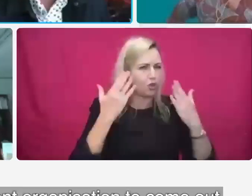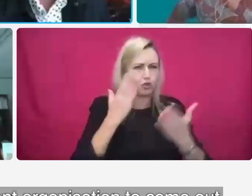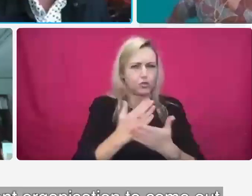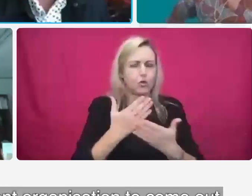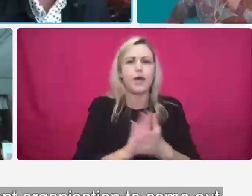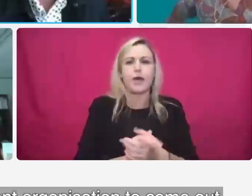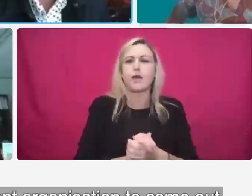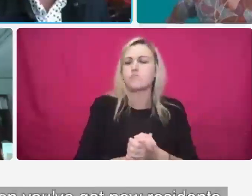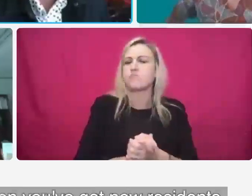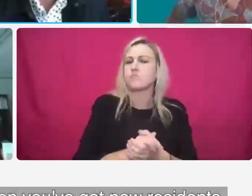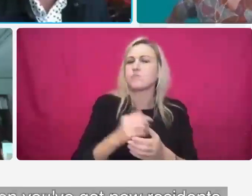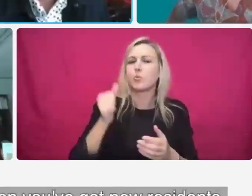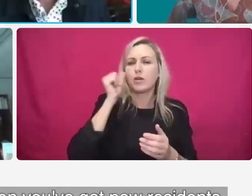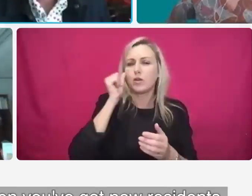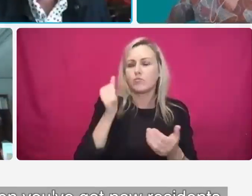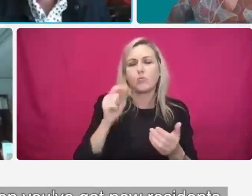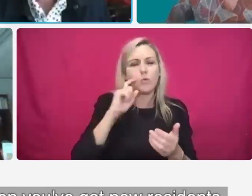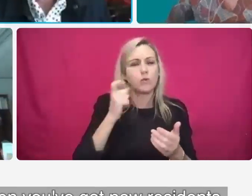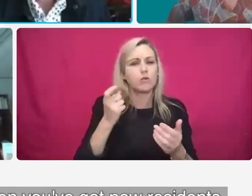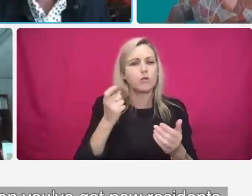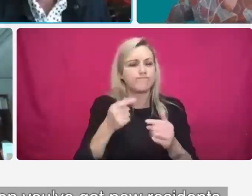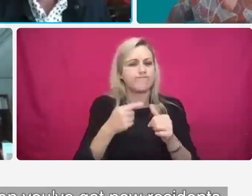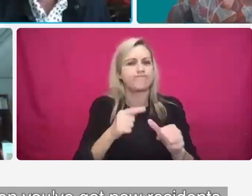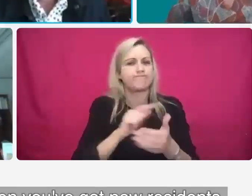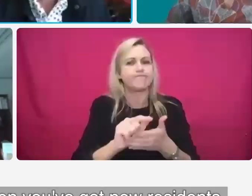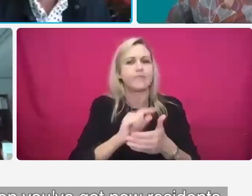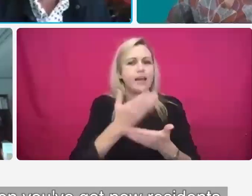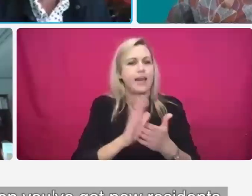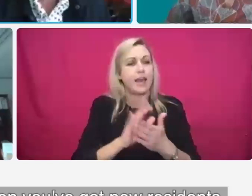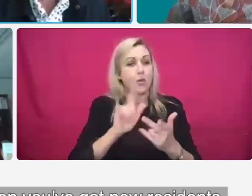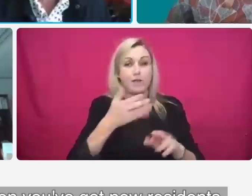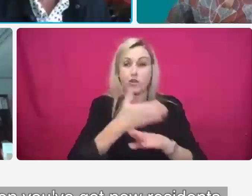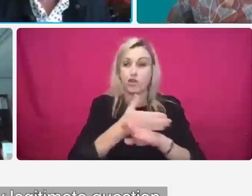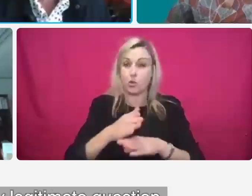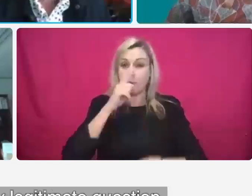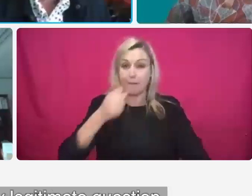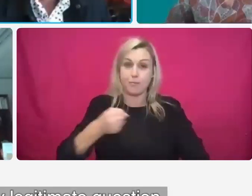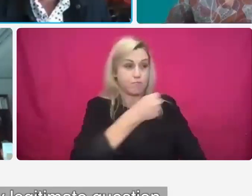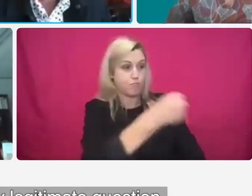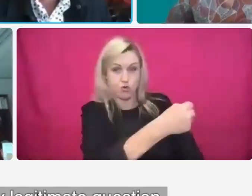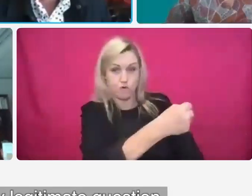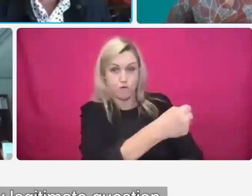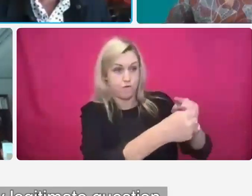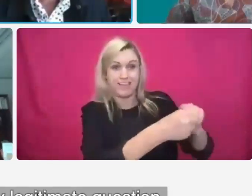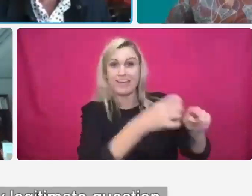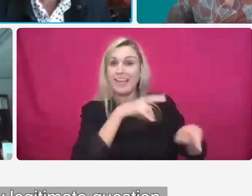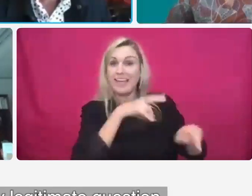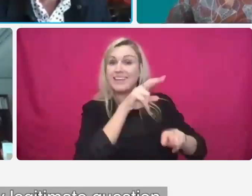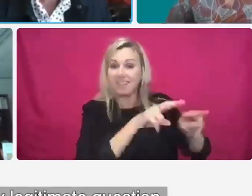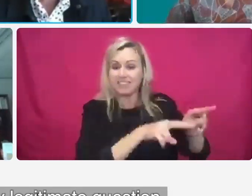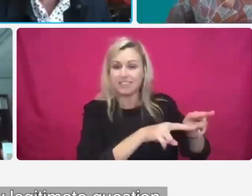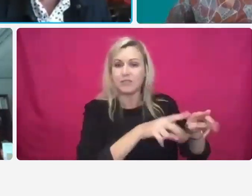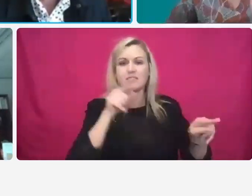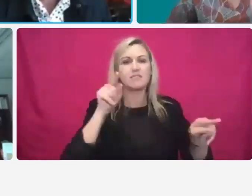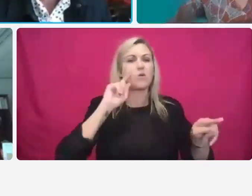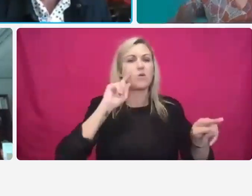for an assessment organisation to come out and visit your facility when you've got new residents. That's a perfectly